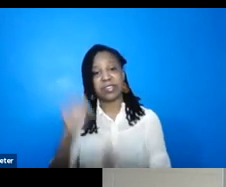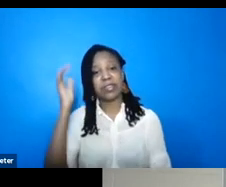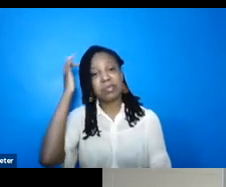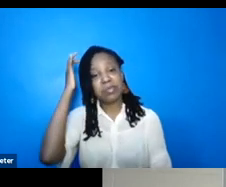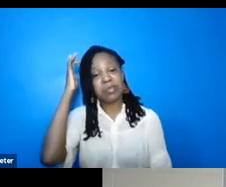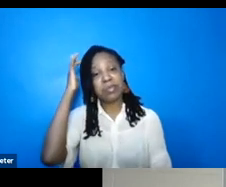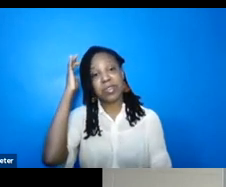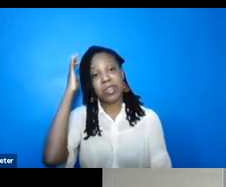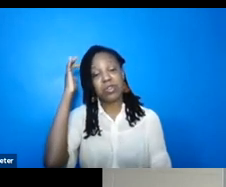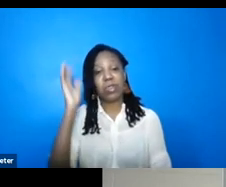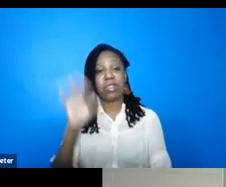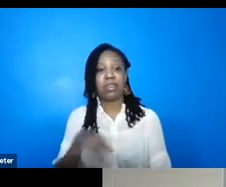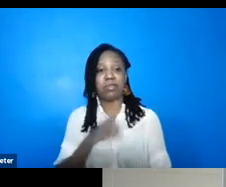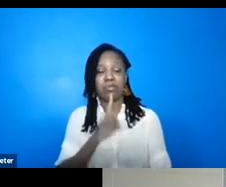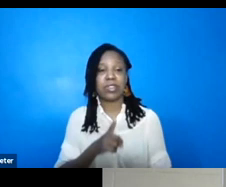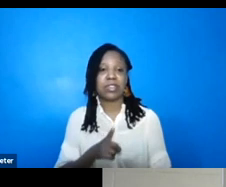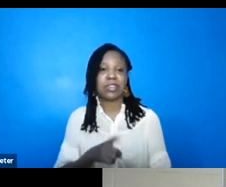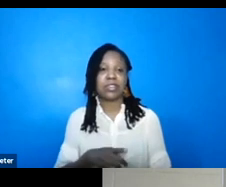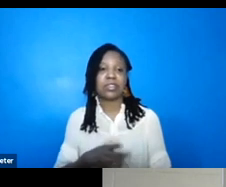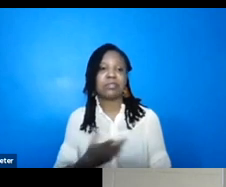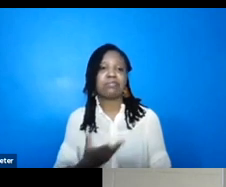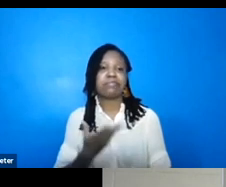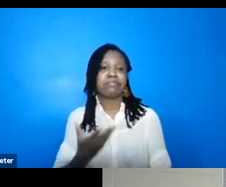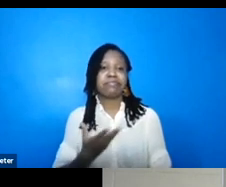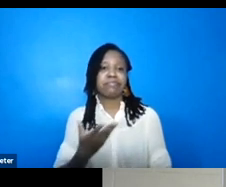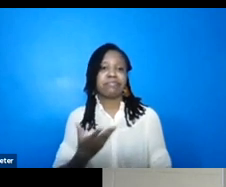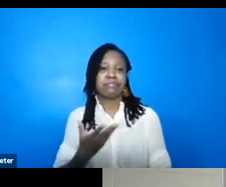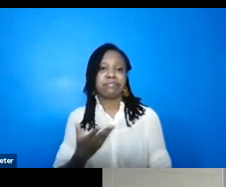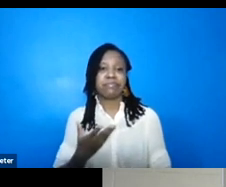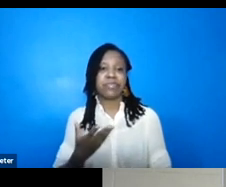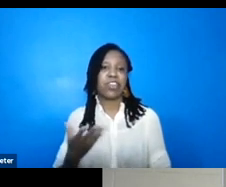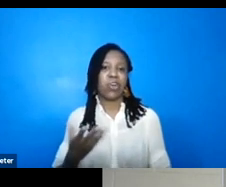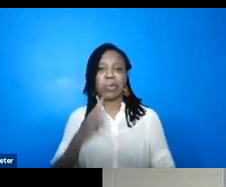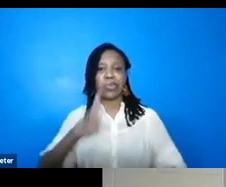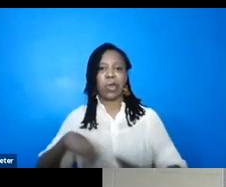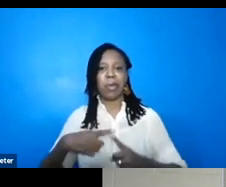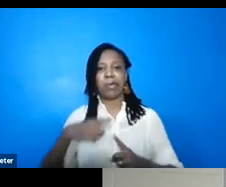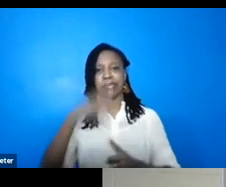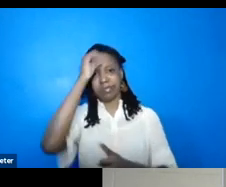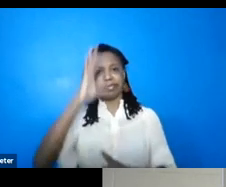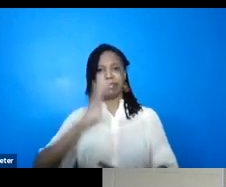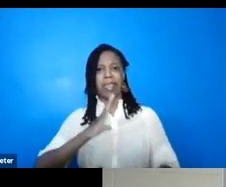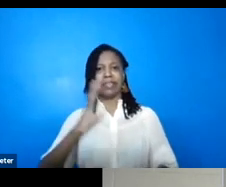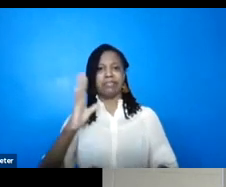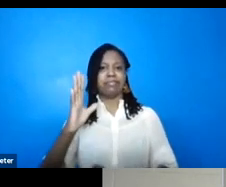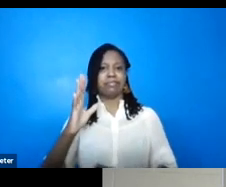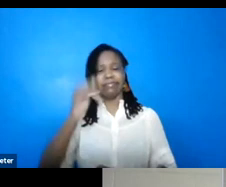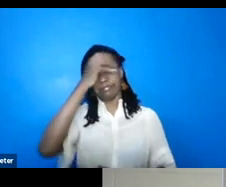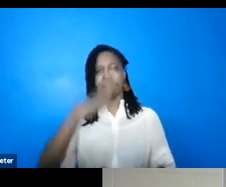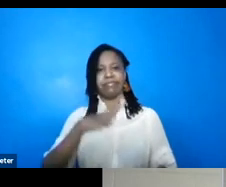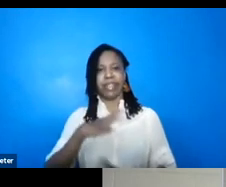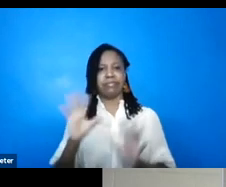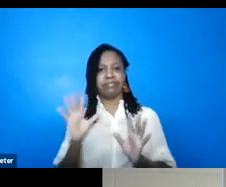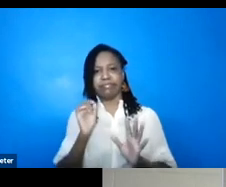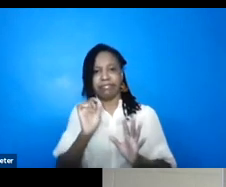pushes at the bounds of this historically kind of binary man box conversation. And I think that's almost like a good space for all of us in this